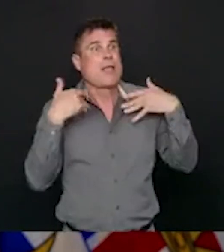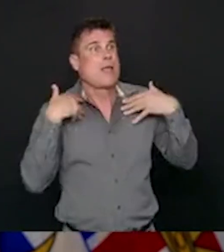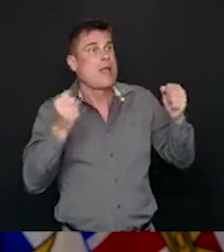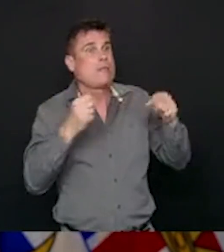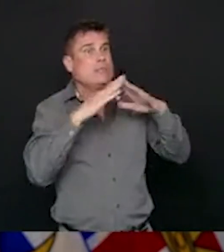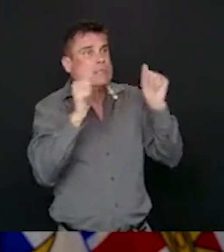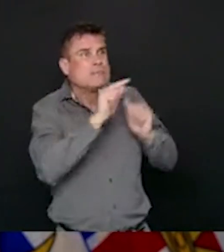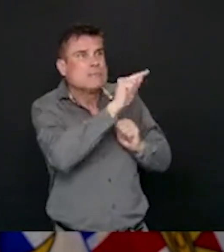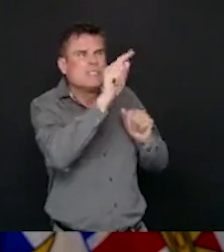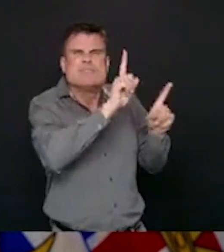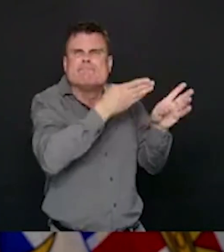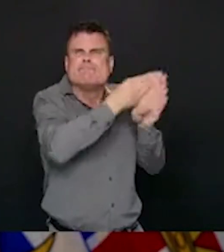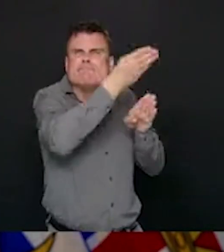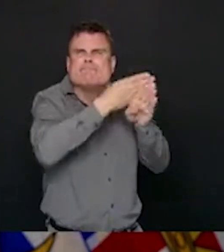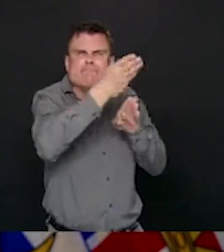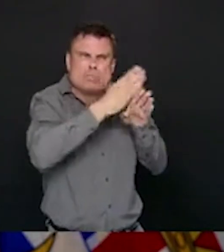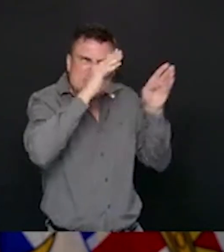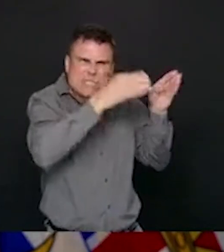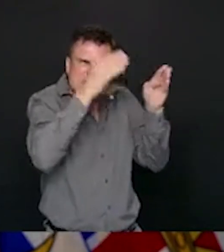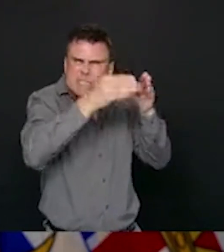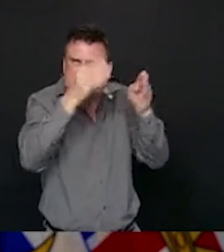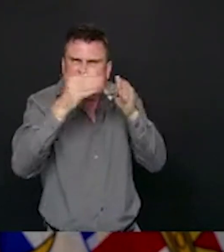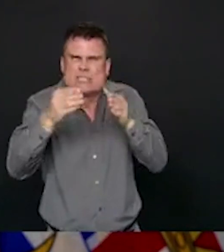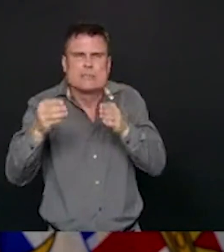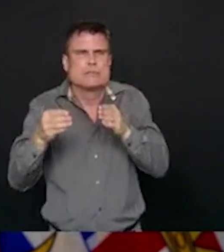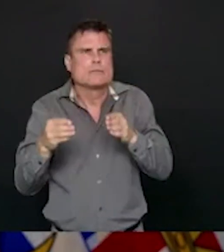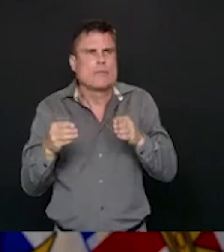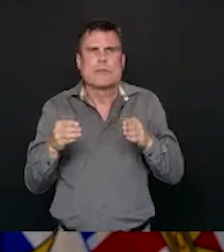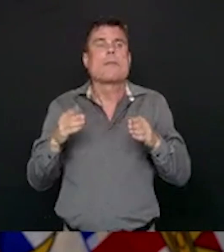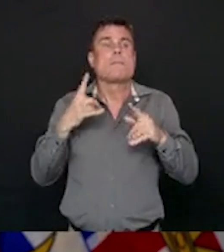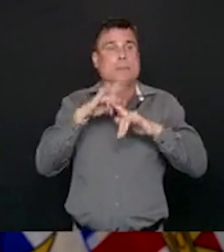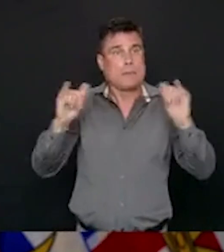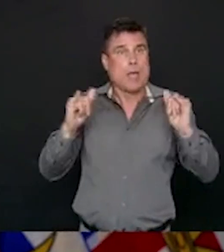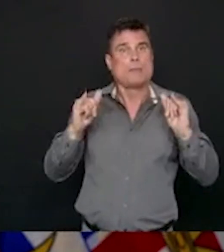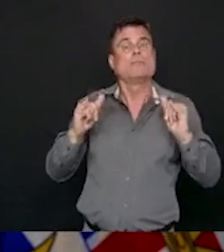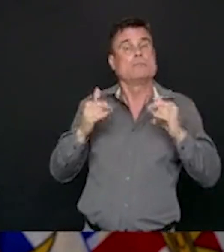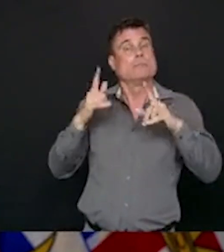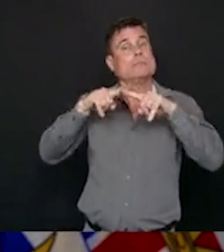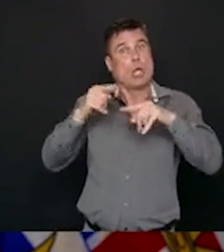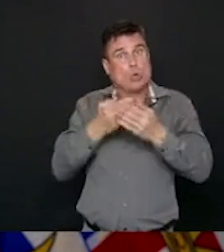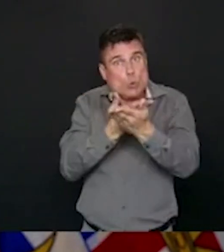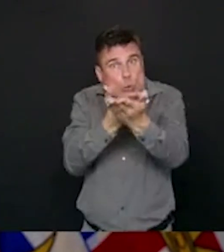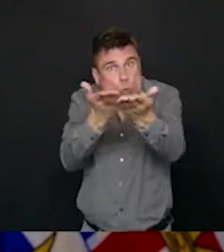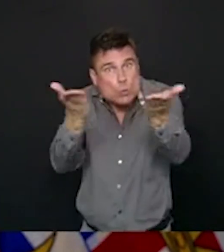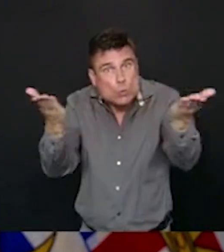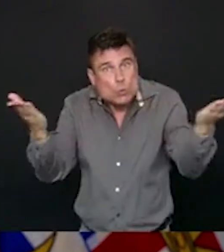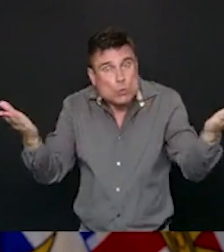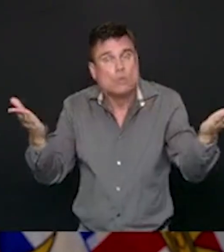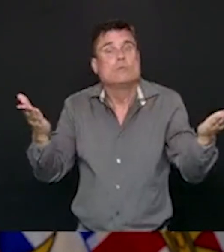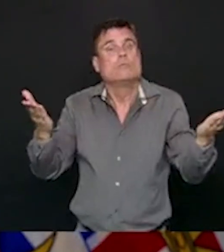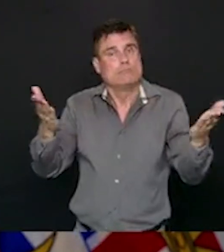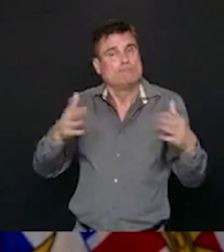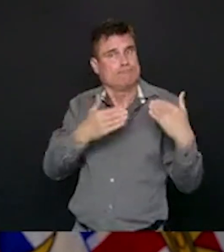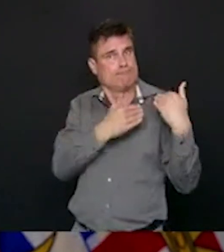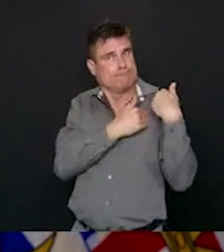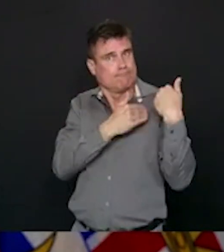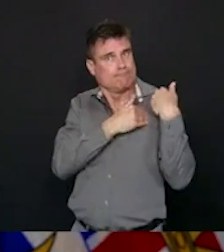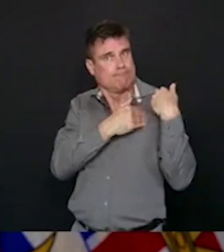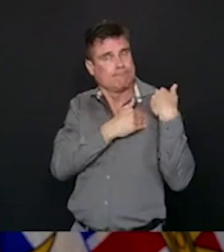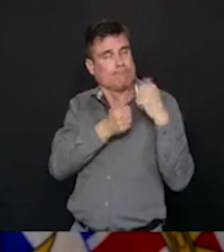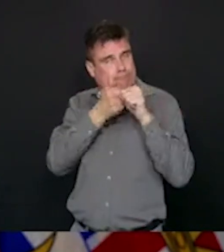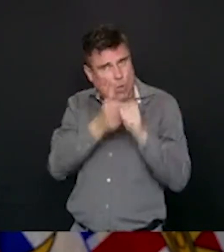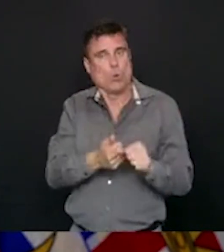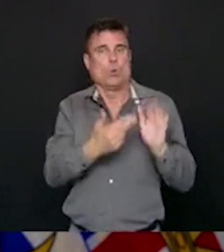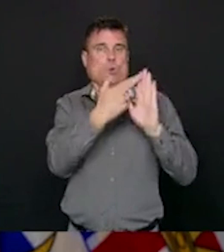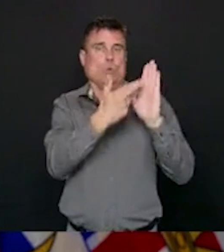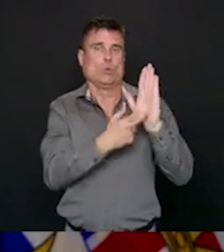and monitor. And then everybody else doing their part by making sure we keep our contacts manageable, so that if